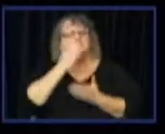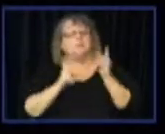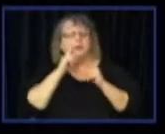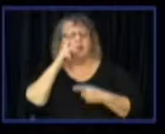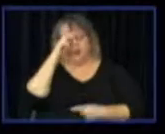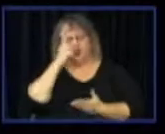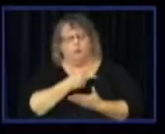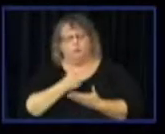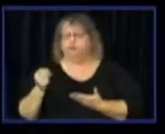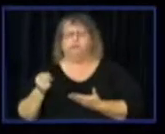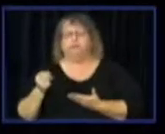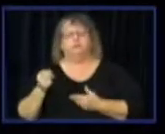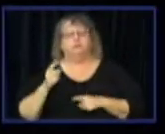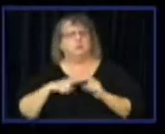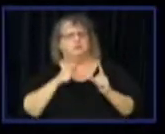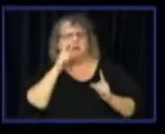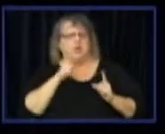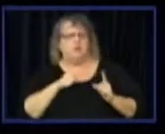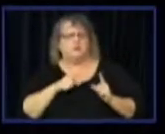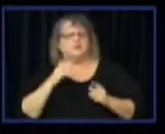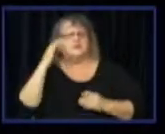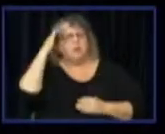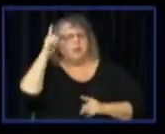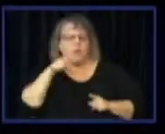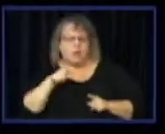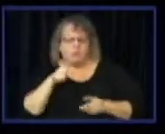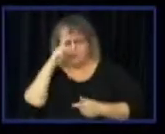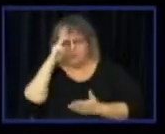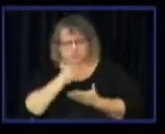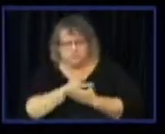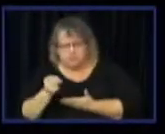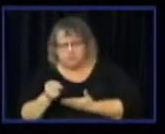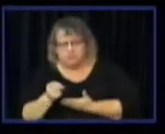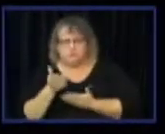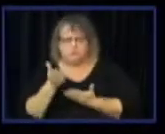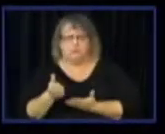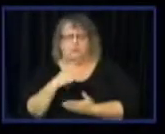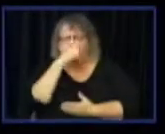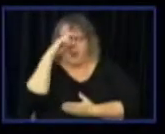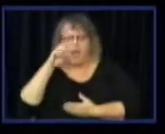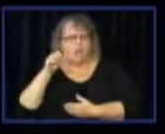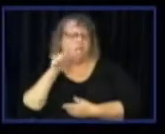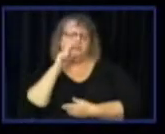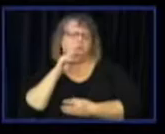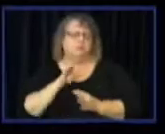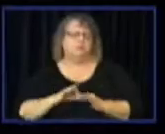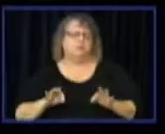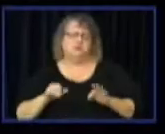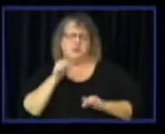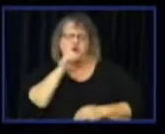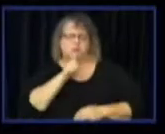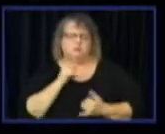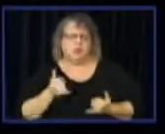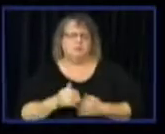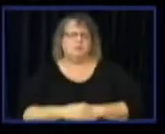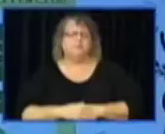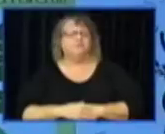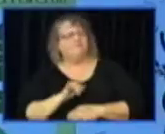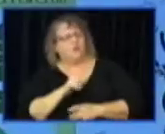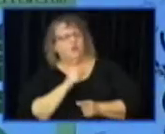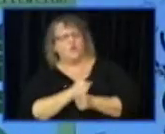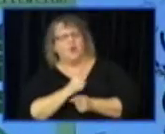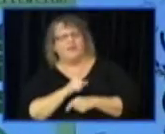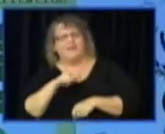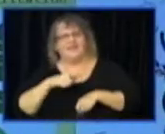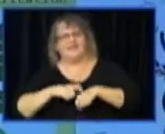past, everybody thought that you had to actually lose consciousness, and we know that's not true anymore. You know, at the